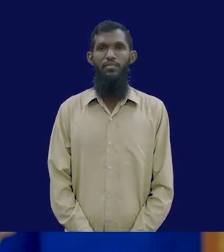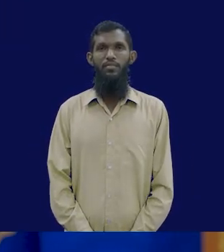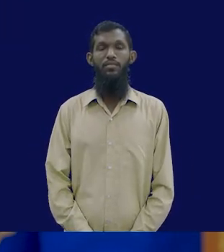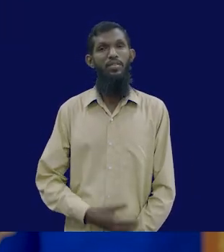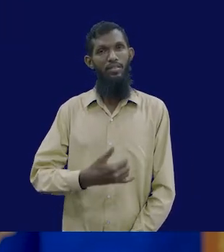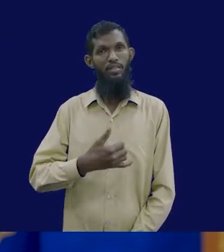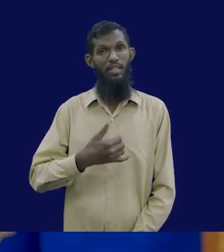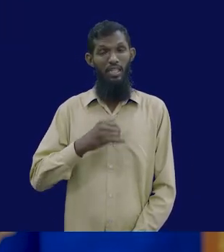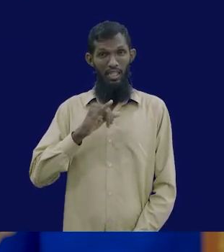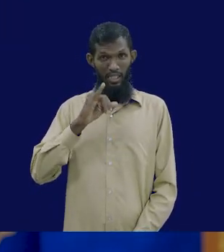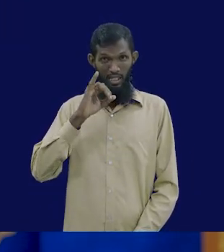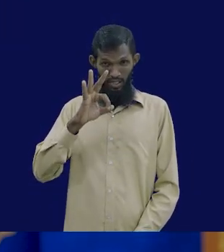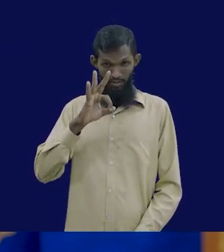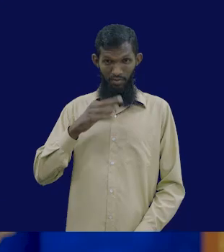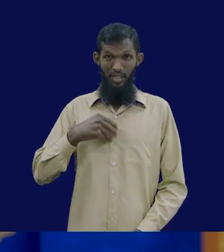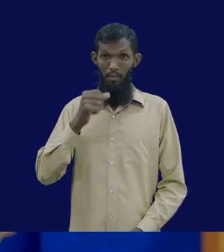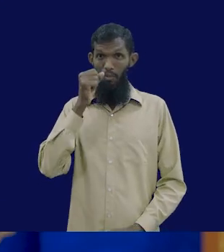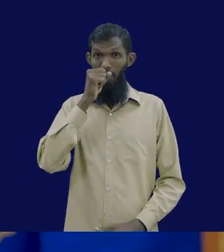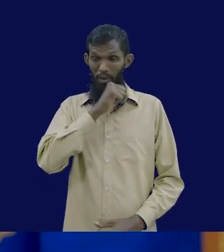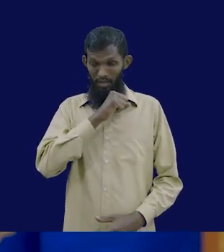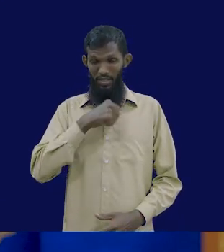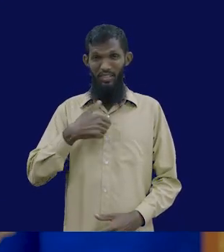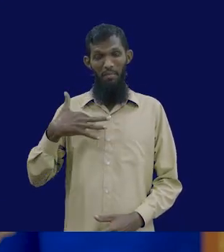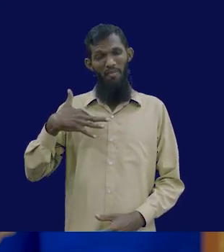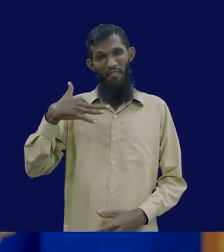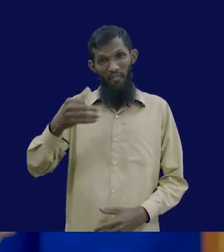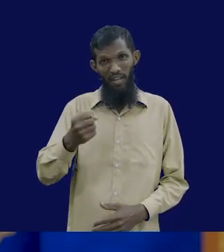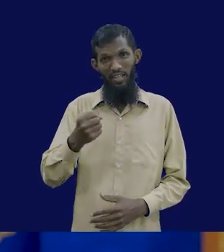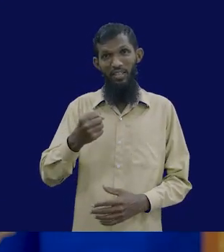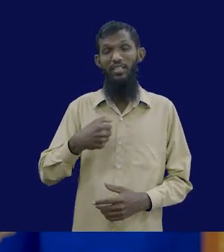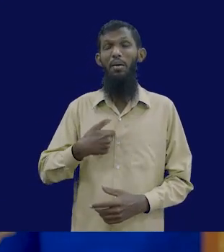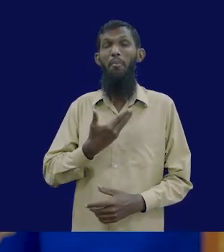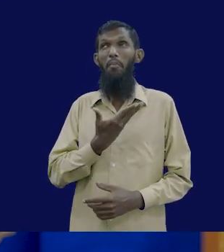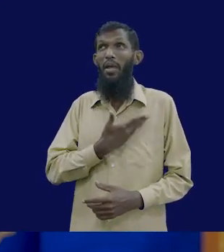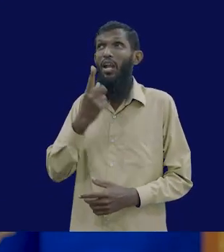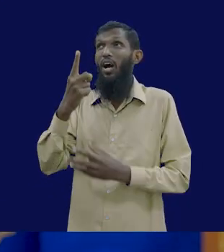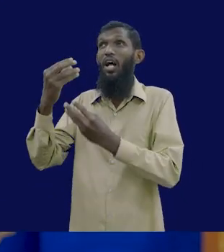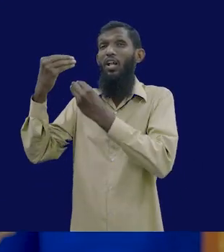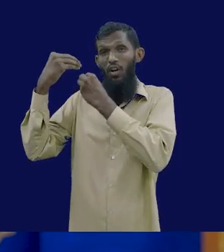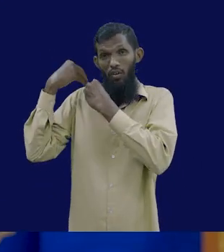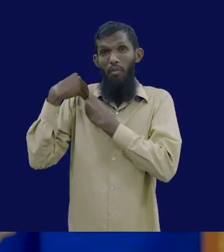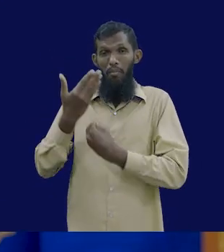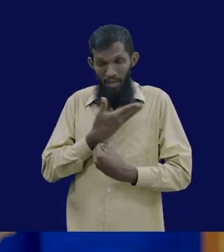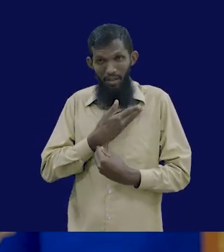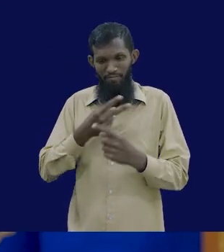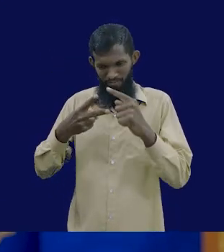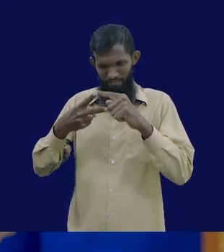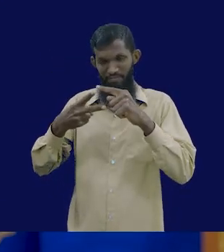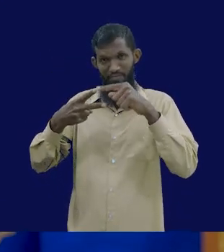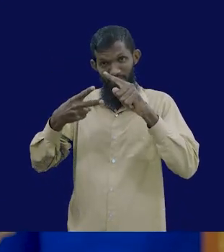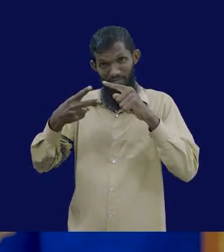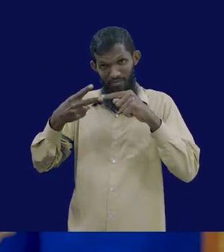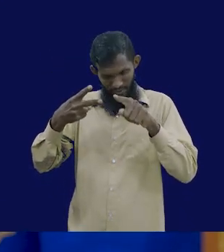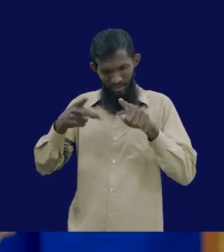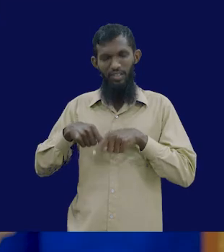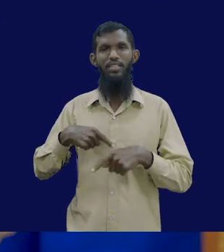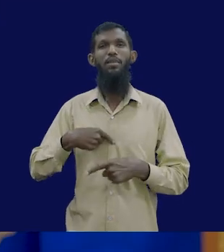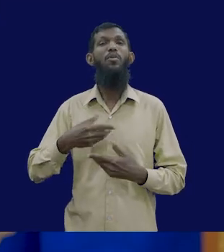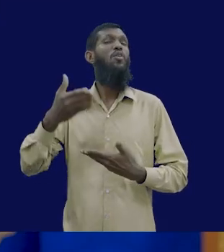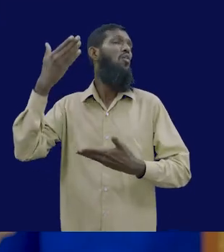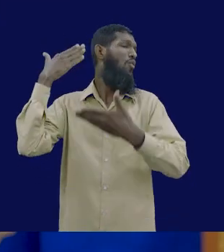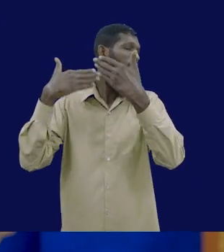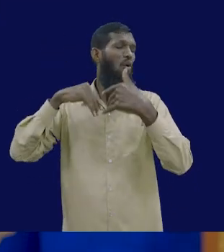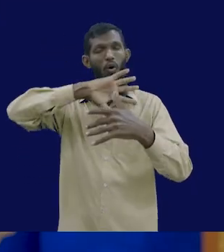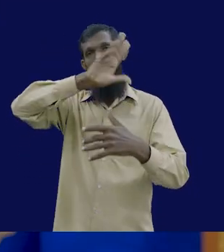sallam said, he who fasts during the month of Ramadan with faith, seeking his reward from Allah subhanahu wa ta'ala, will have